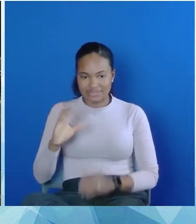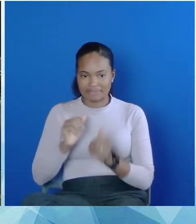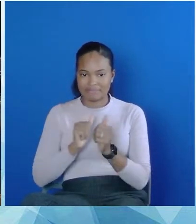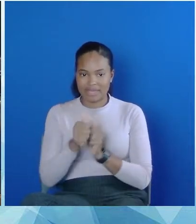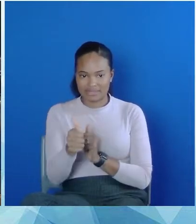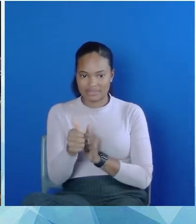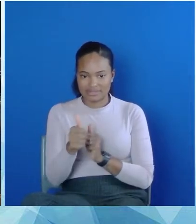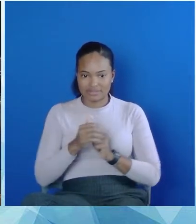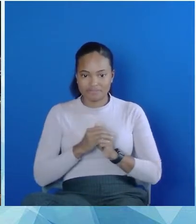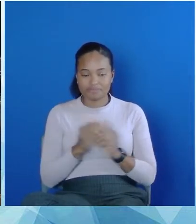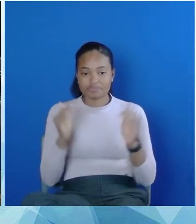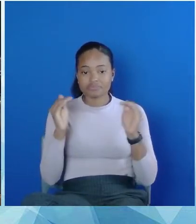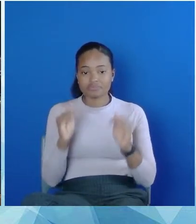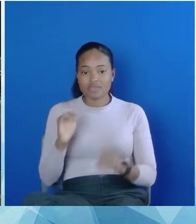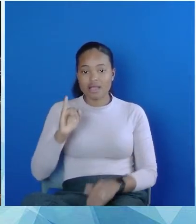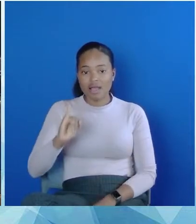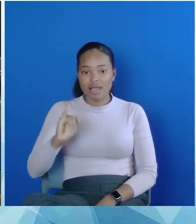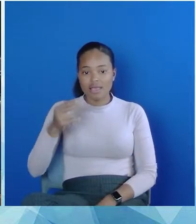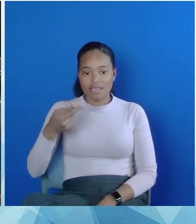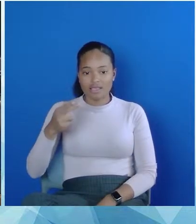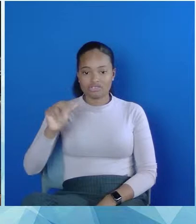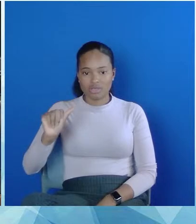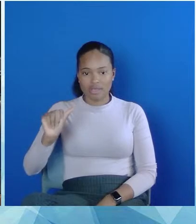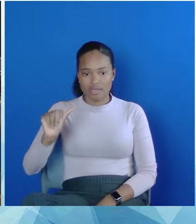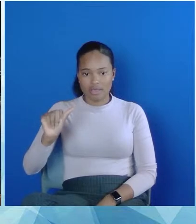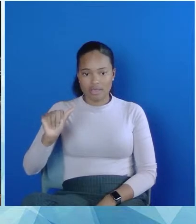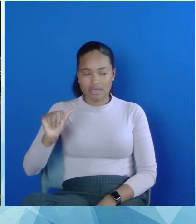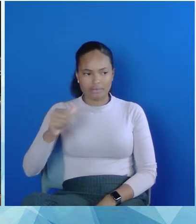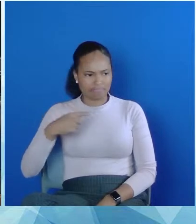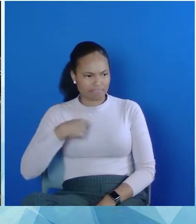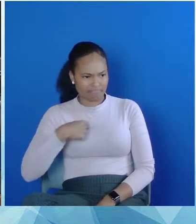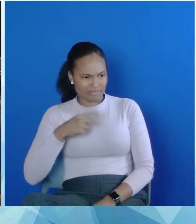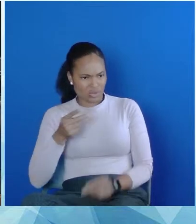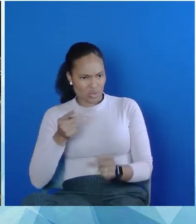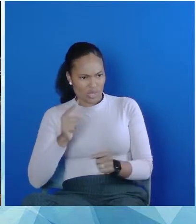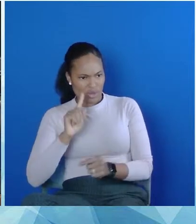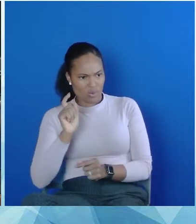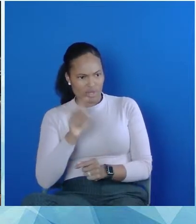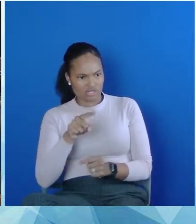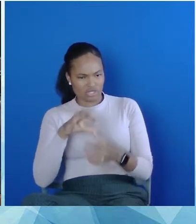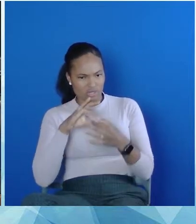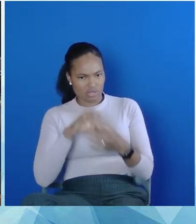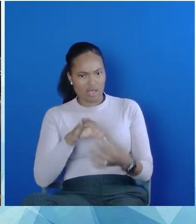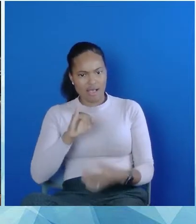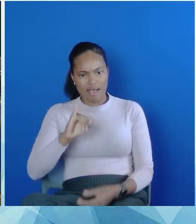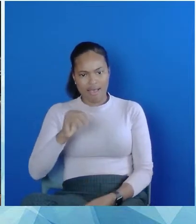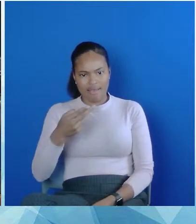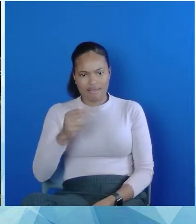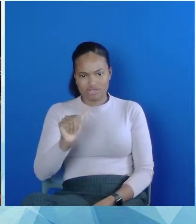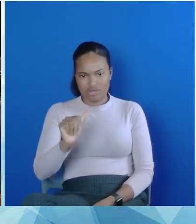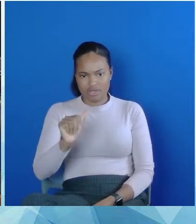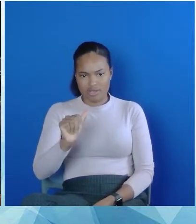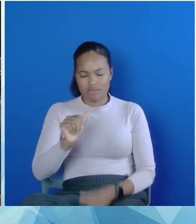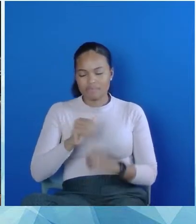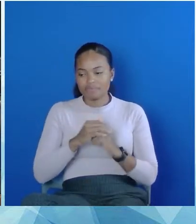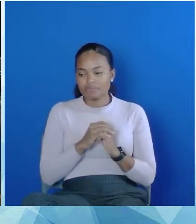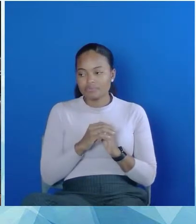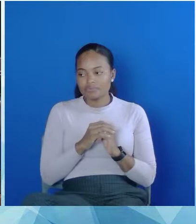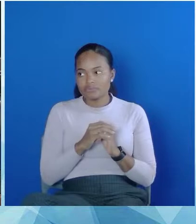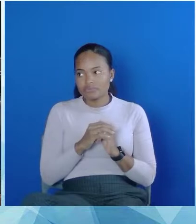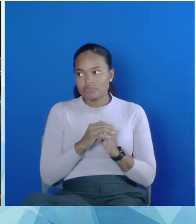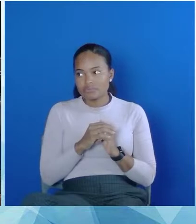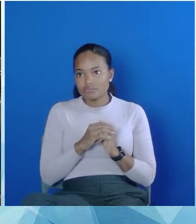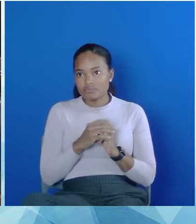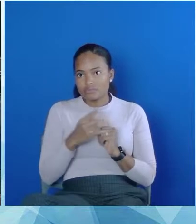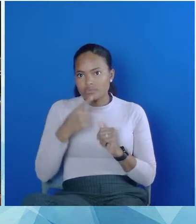on to IHA. I only had a quick question on this one. Could you just give